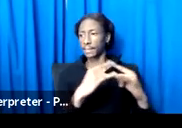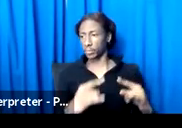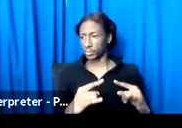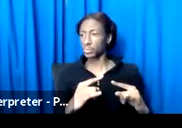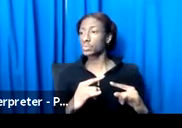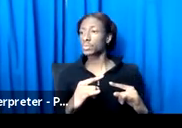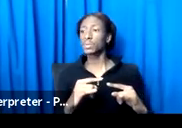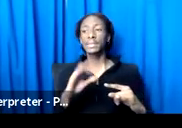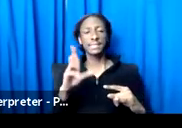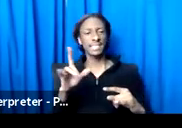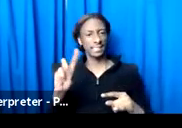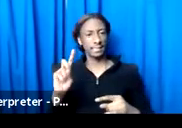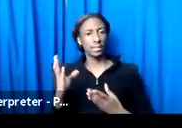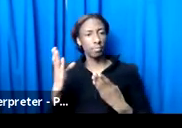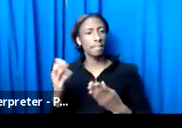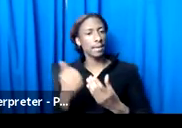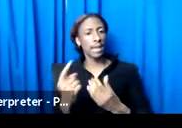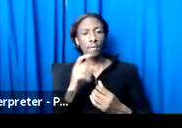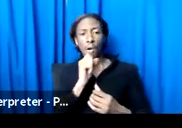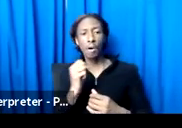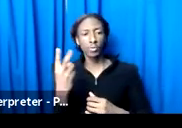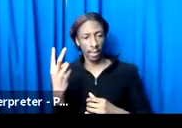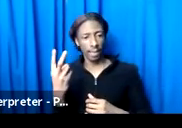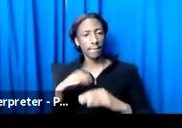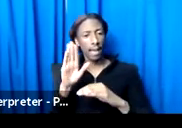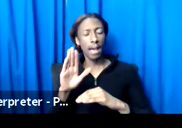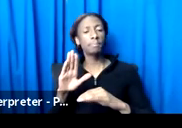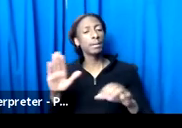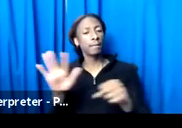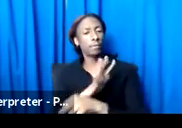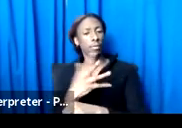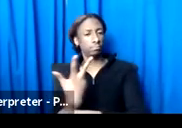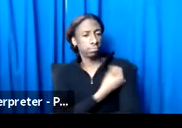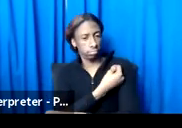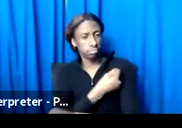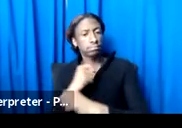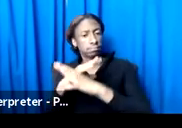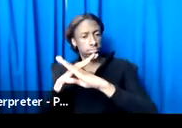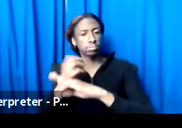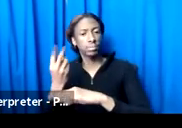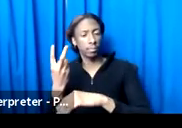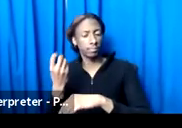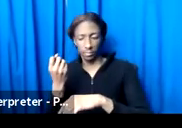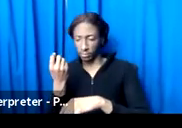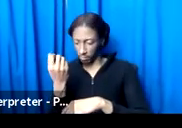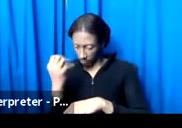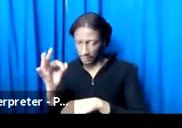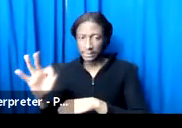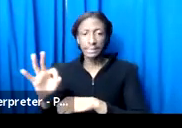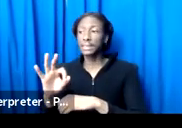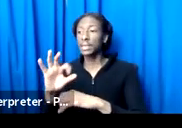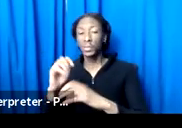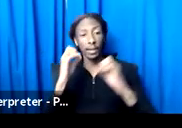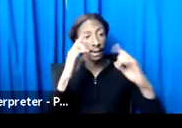CDC recommends that everyone ages 12 and older get fully vaccinated against COVID-19. To promote vaccination, camps can educate camp